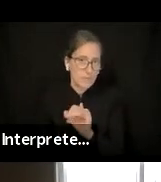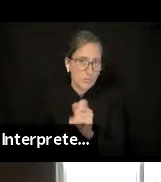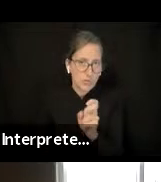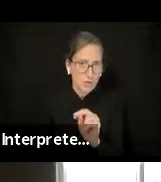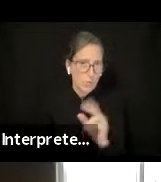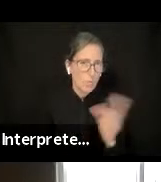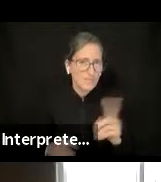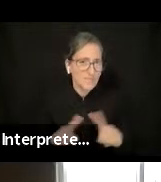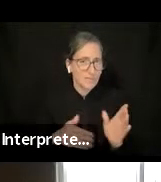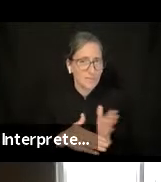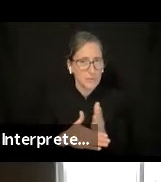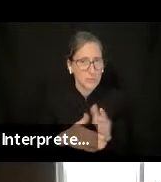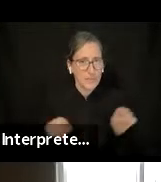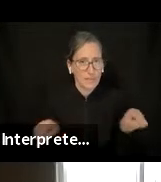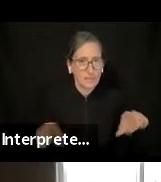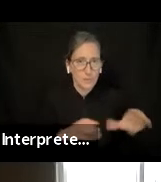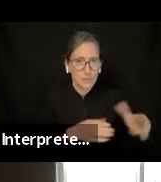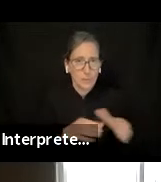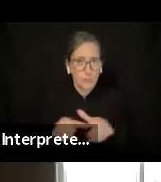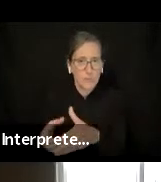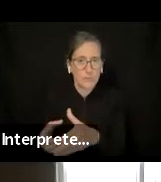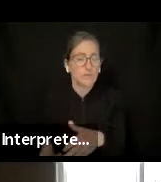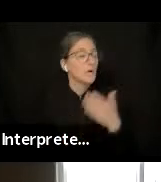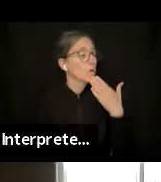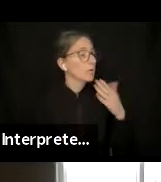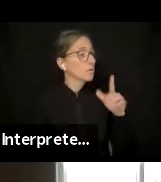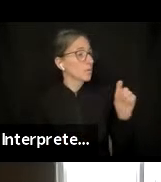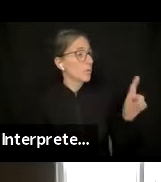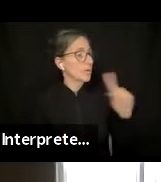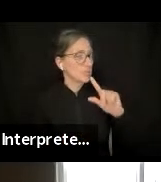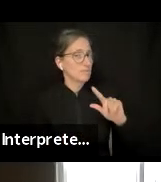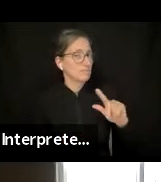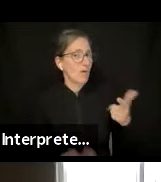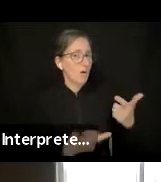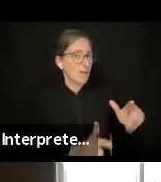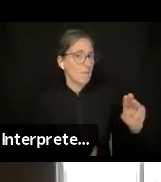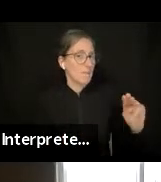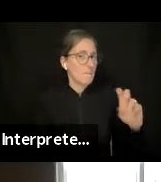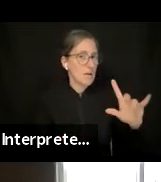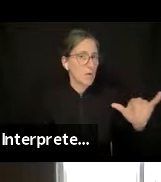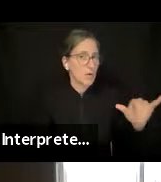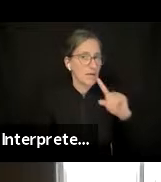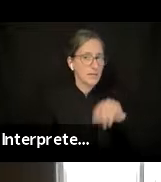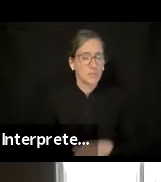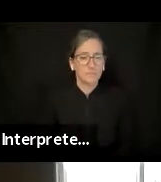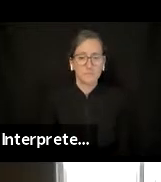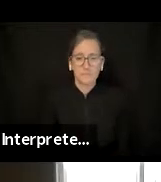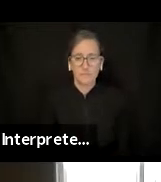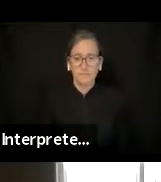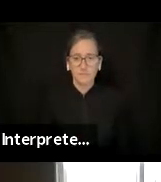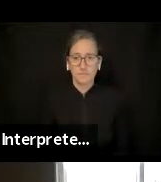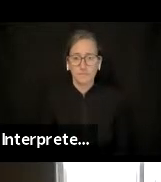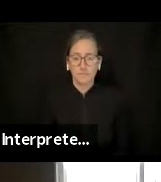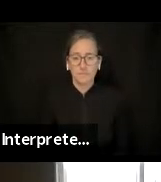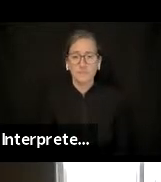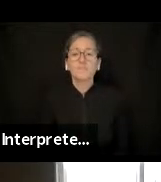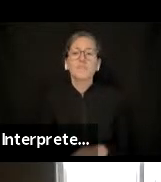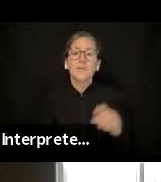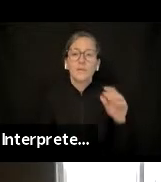That's a good question. I think I'm going to hand that over to Mary Winters. Hi, Jasmine.